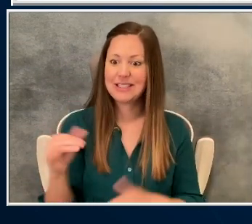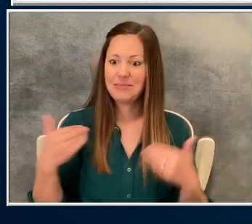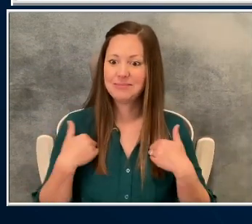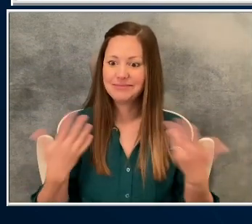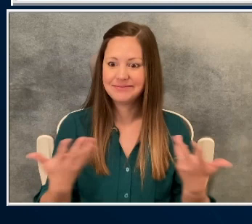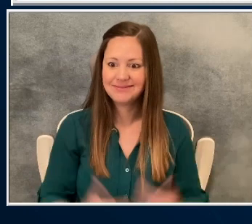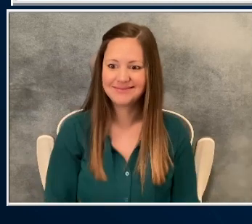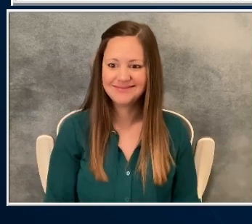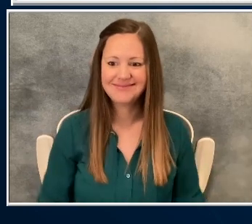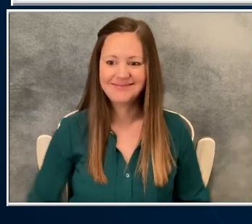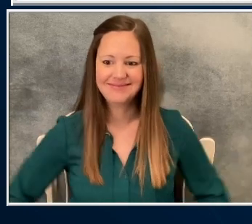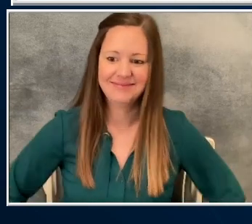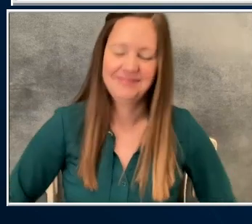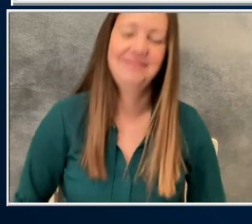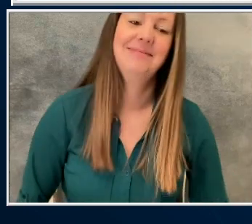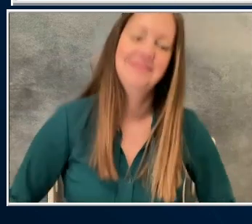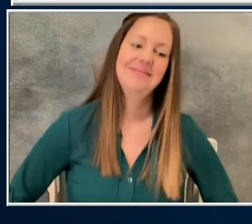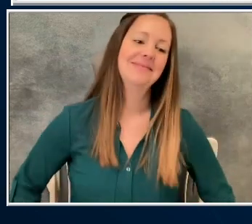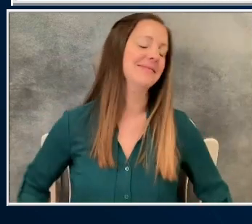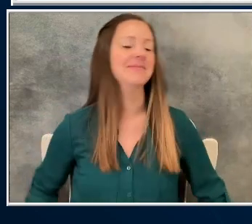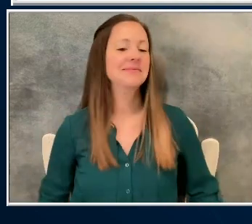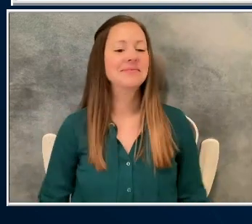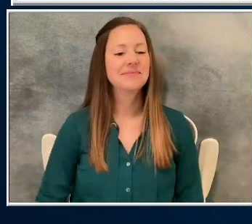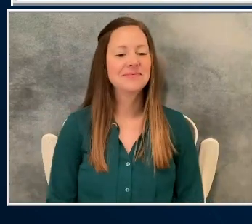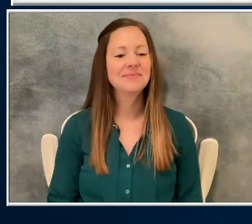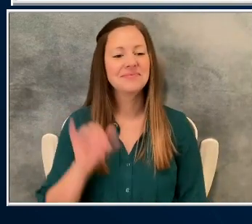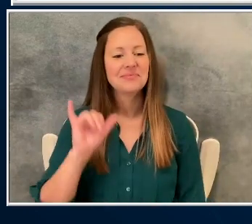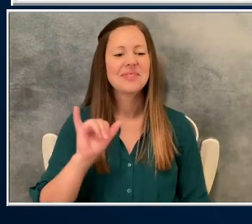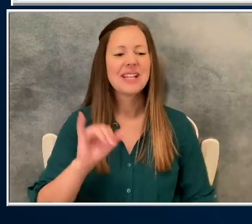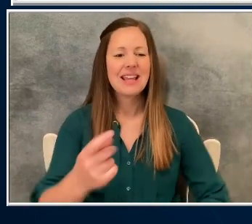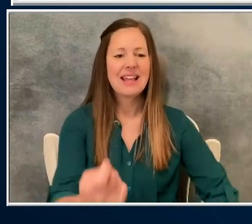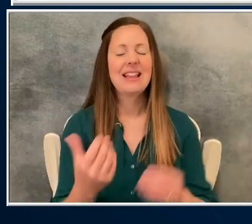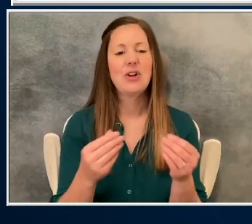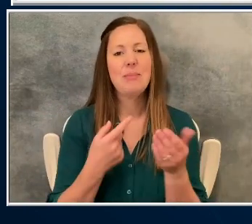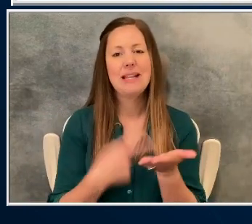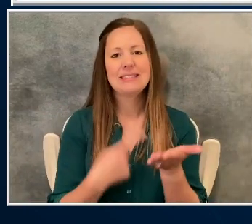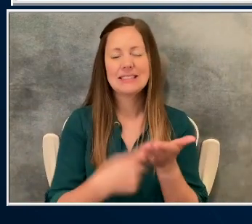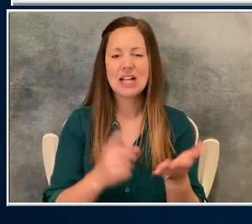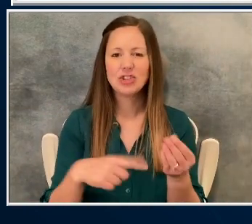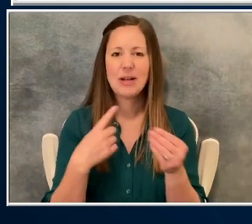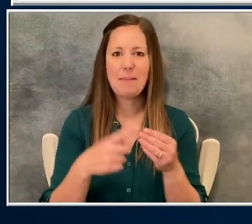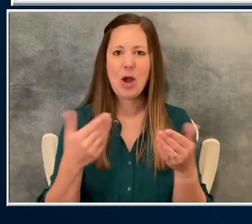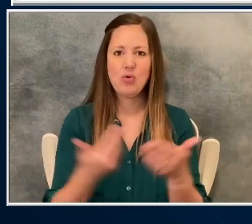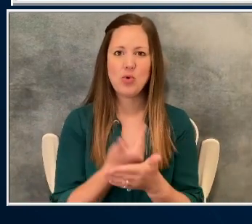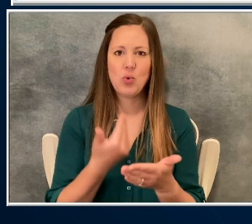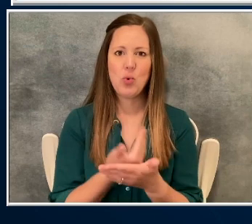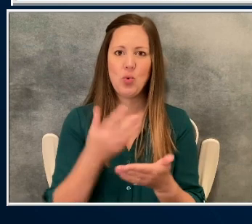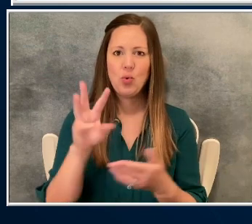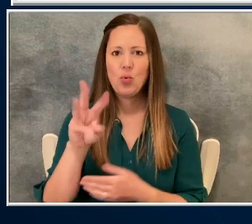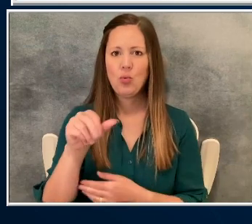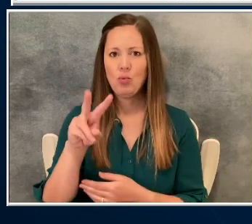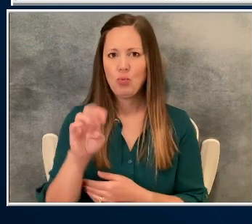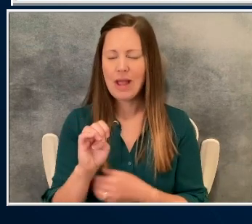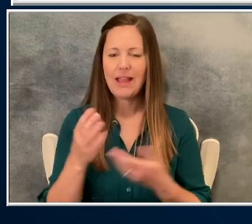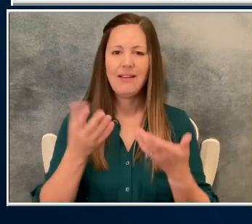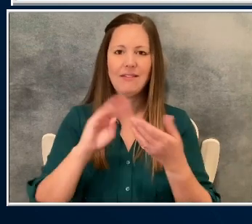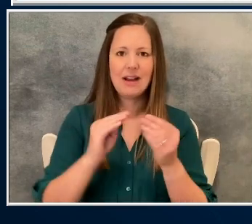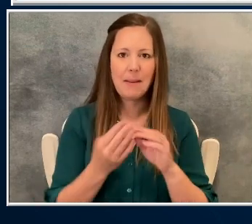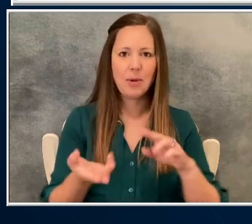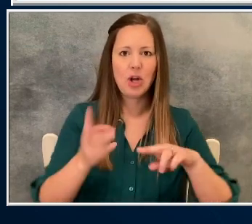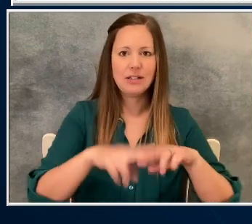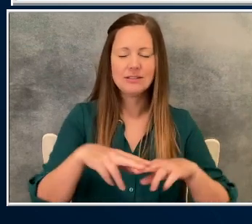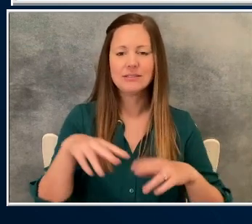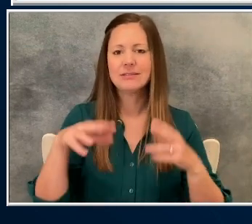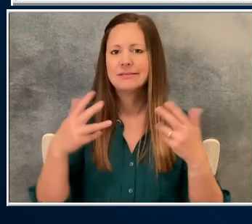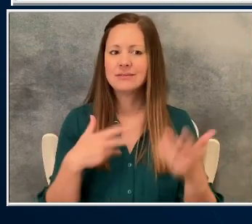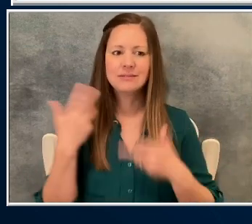now there's a little bit of discussion, though, about a new wave. We're seeing some rises in numbers, wastewater testing, et cetera. Is it a wavelet? Is it a wave?